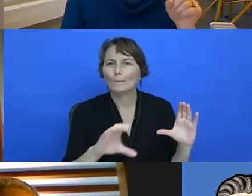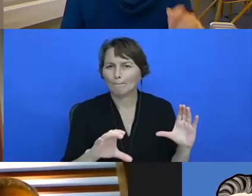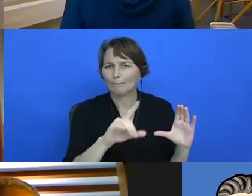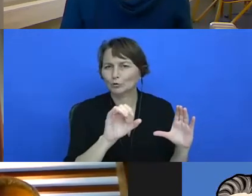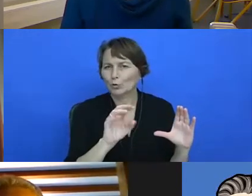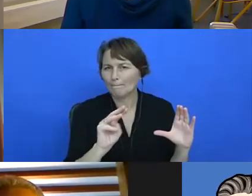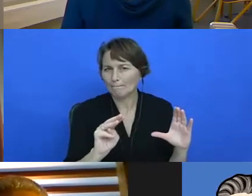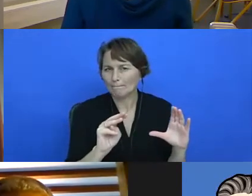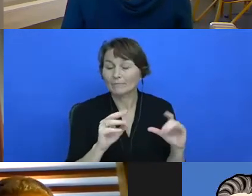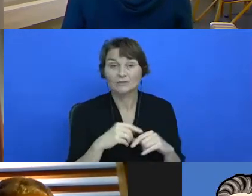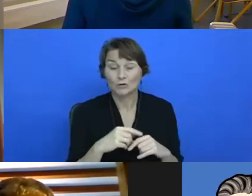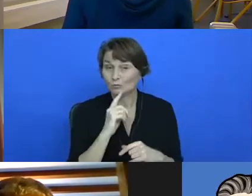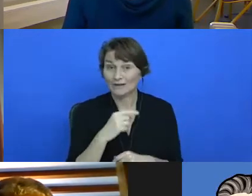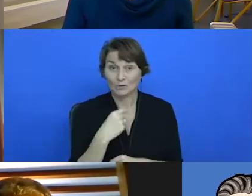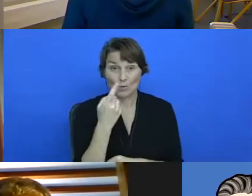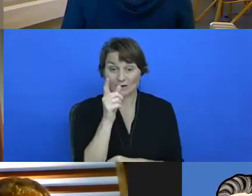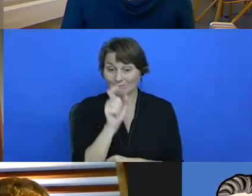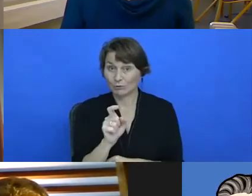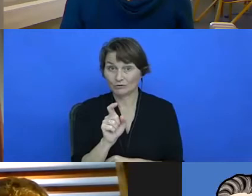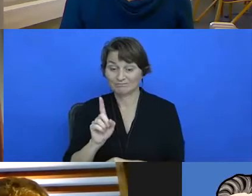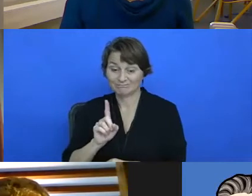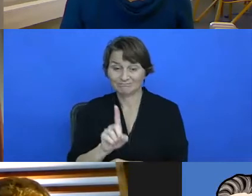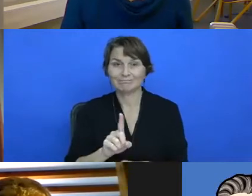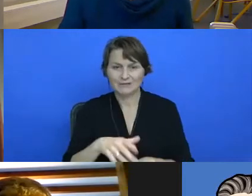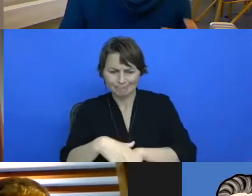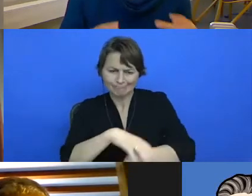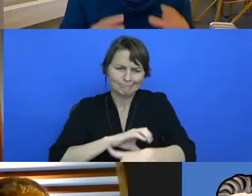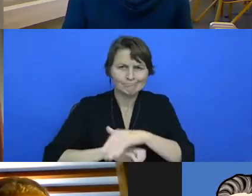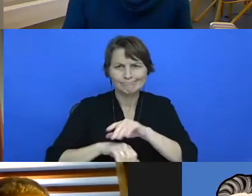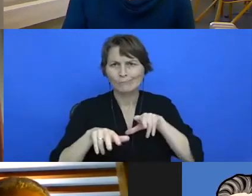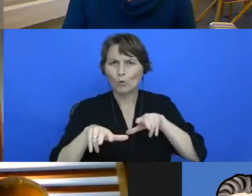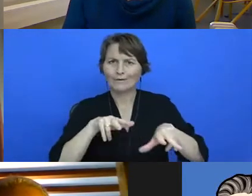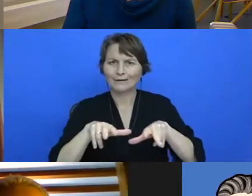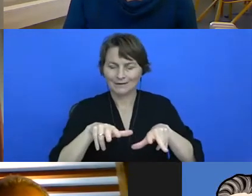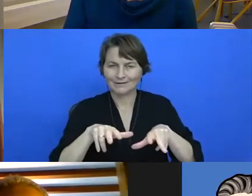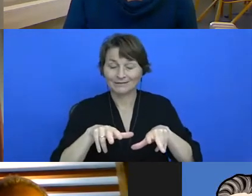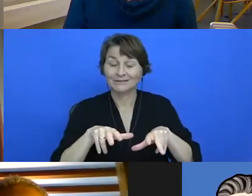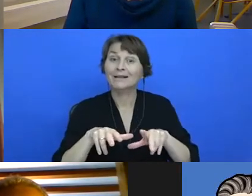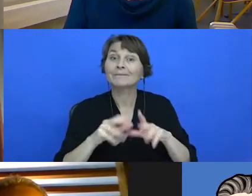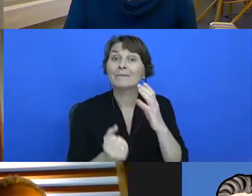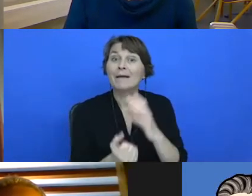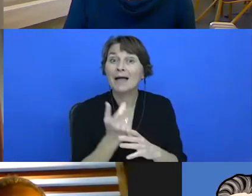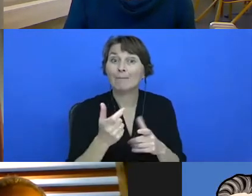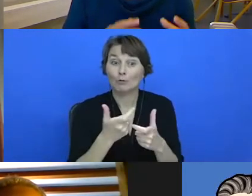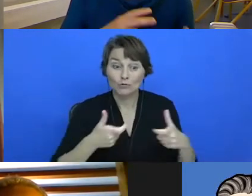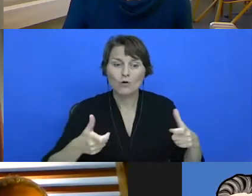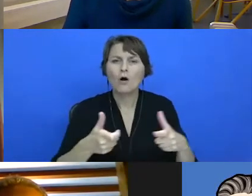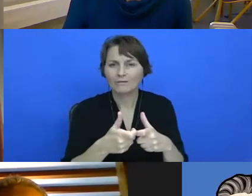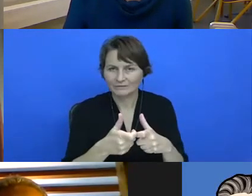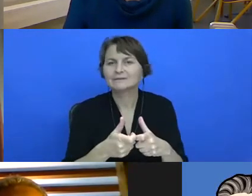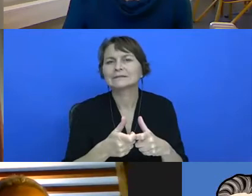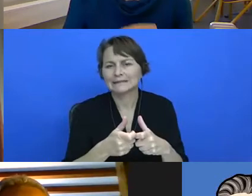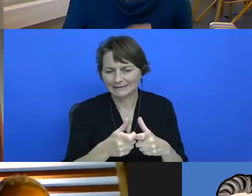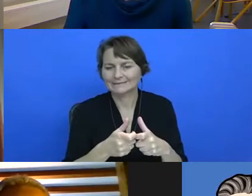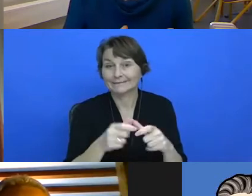was one person to organize. And then during the actual conference, of course, we needed more people to be